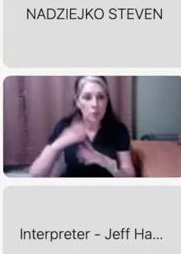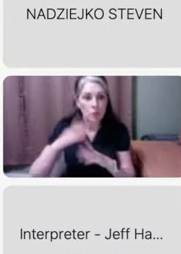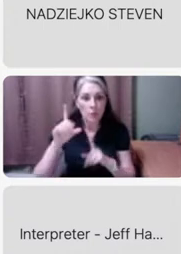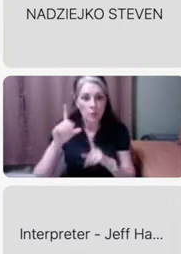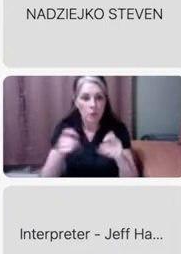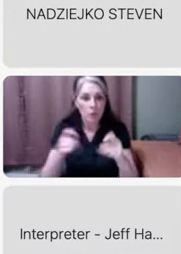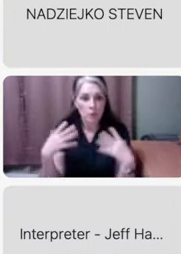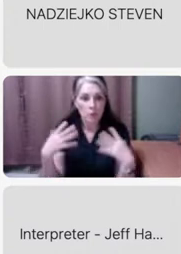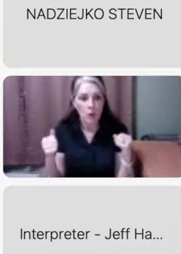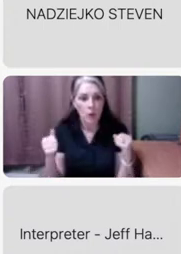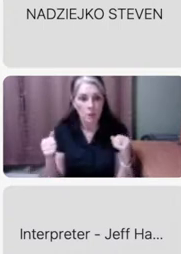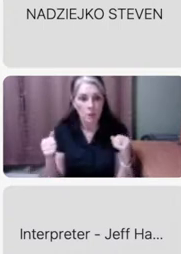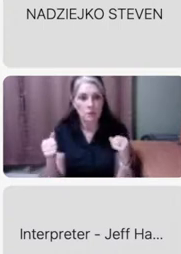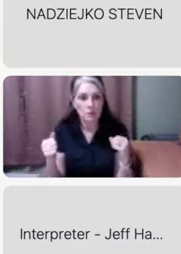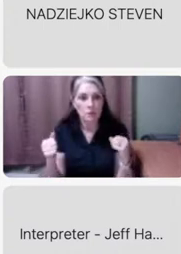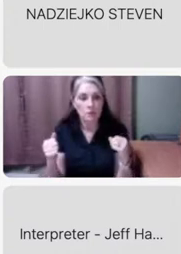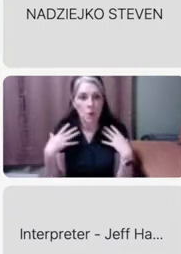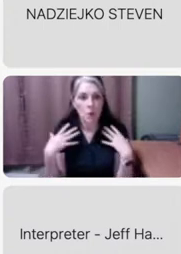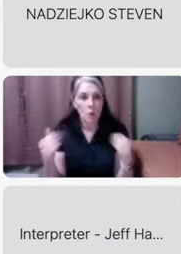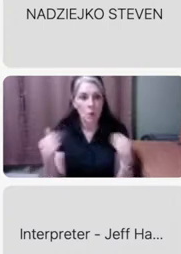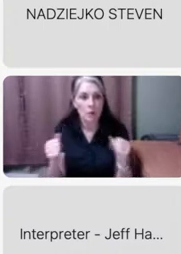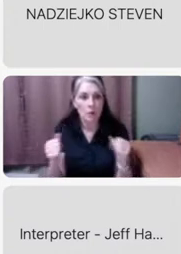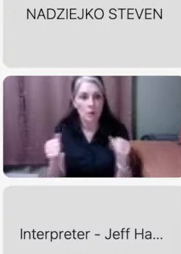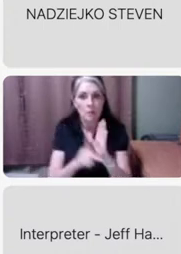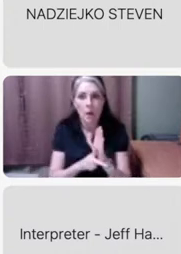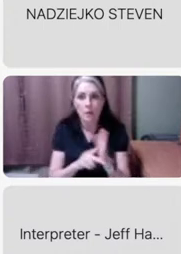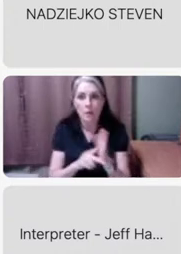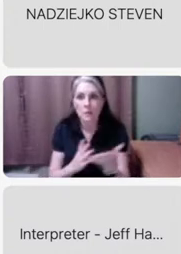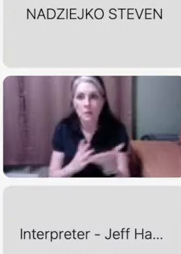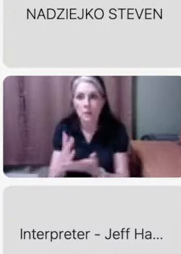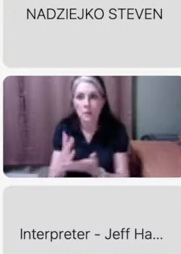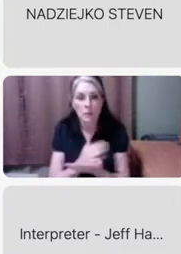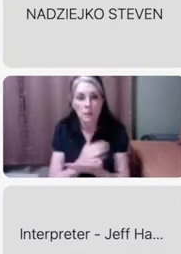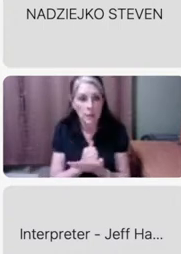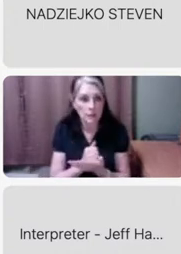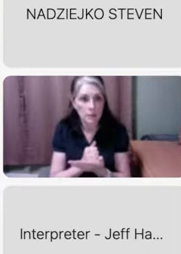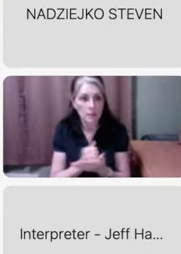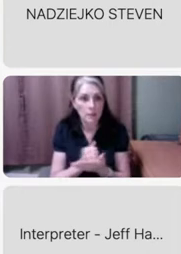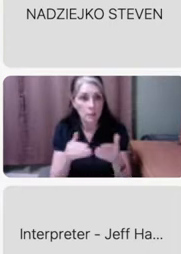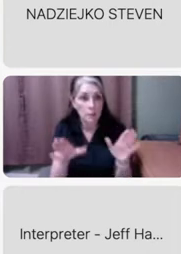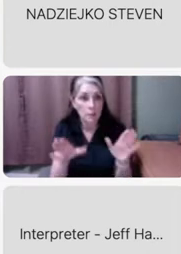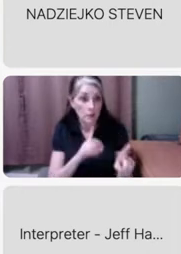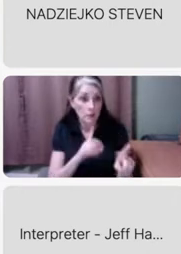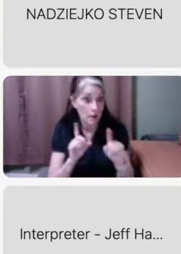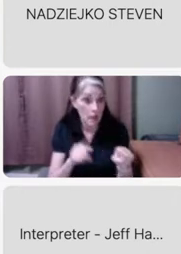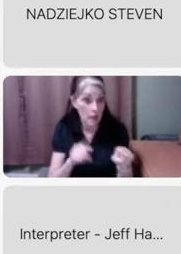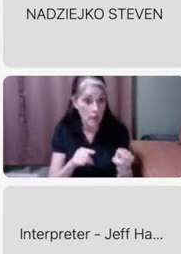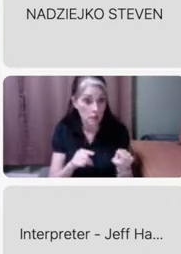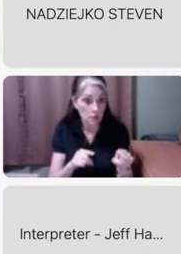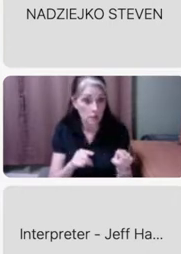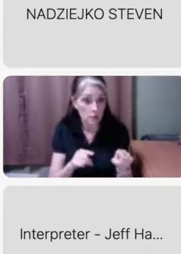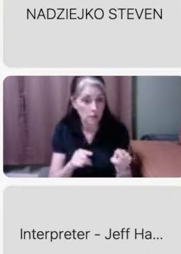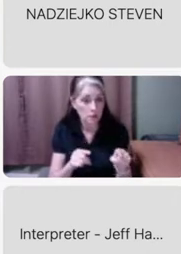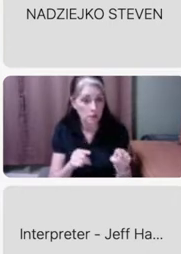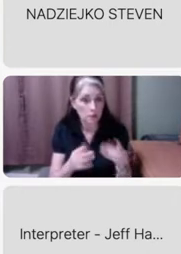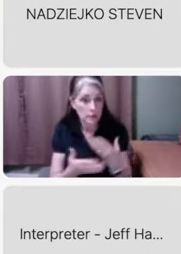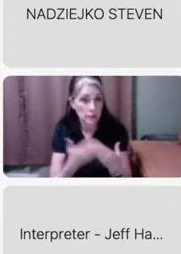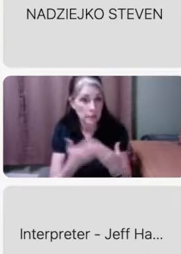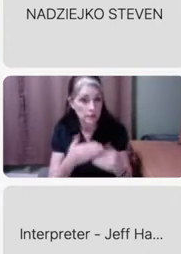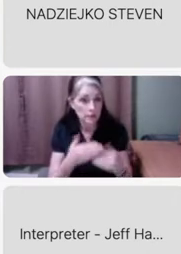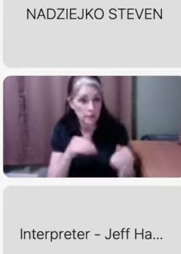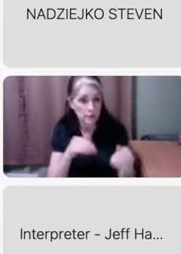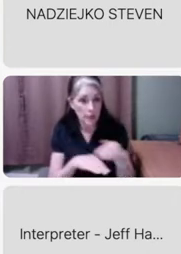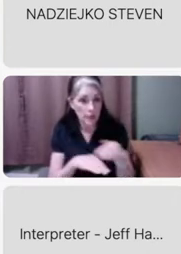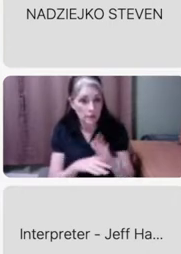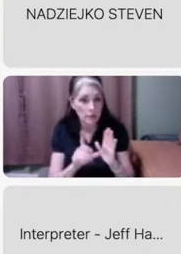the members and the public answered and for easy access later on